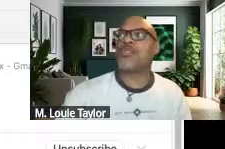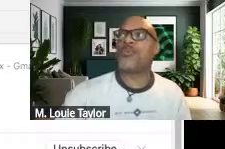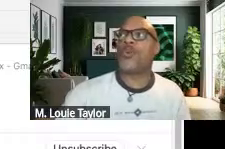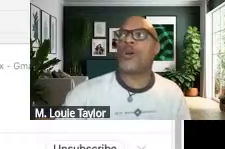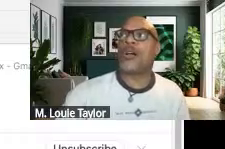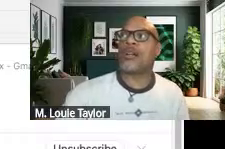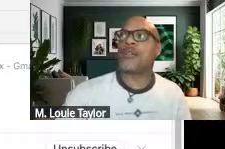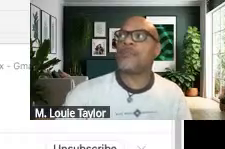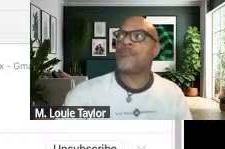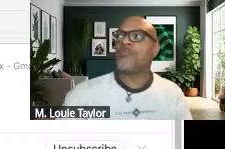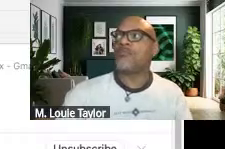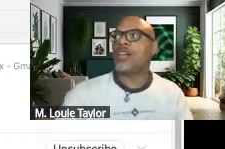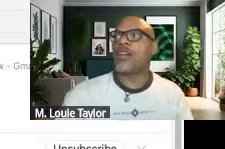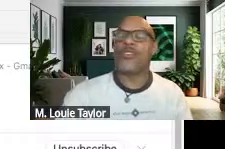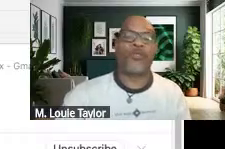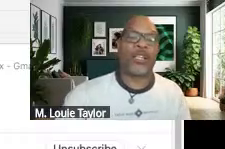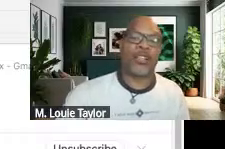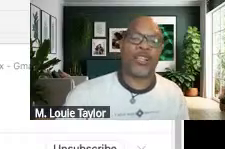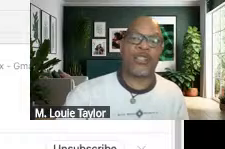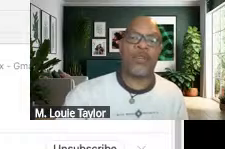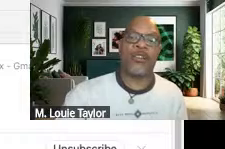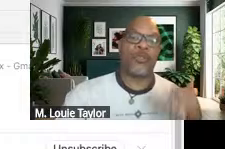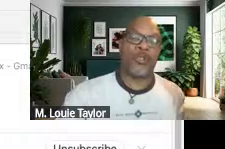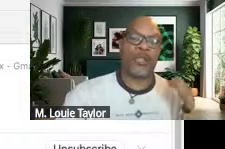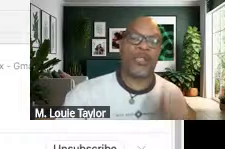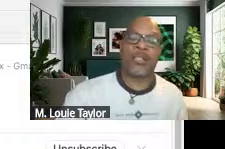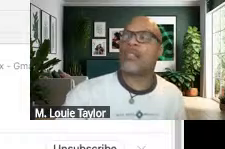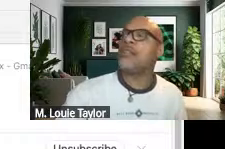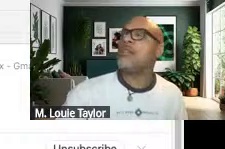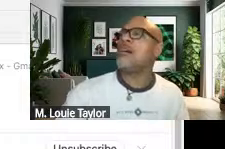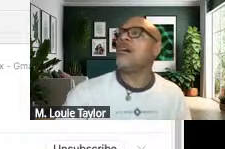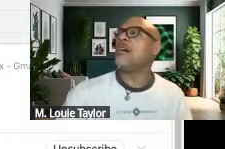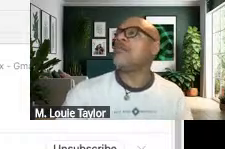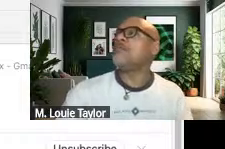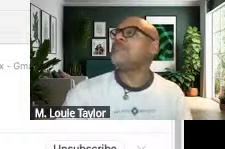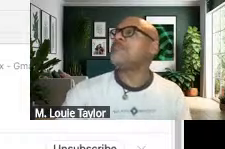ability to walk. And I don't know if you guys had a chance to meet her, but she was at Destin.